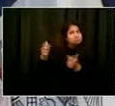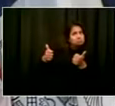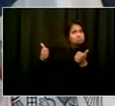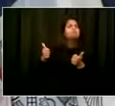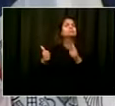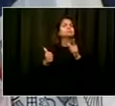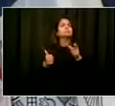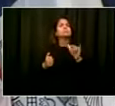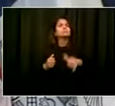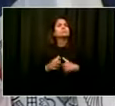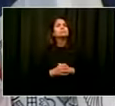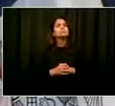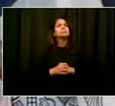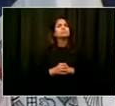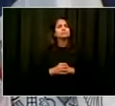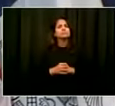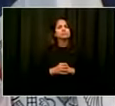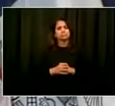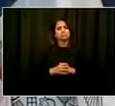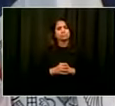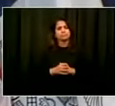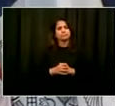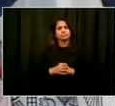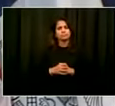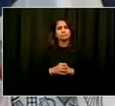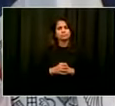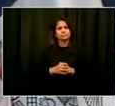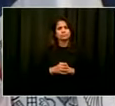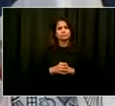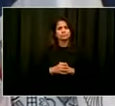so far. Thank you, Alejandra.